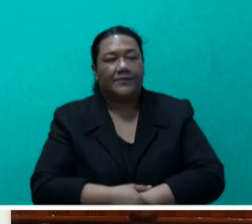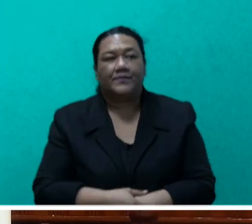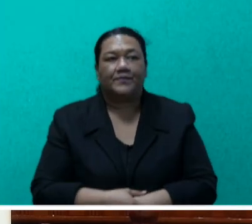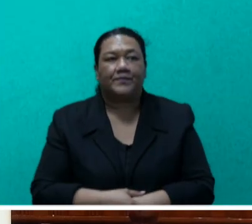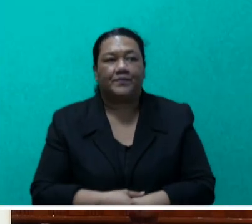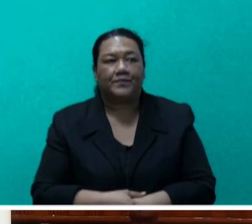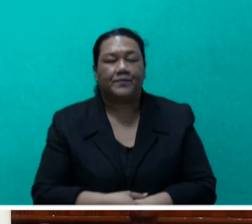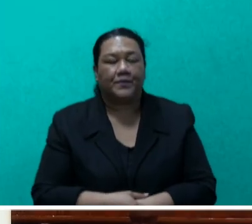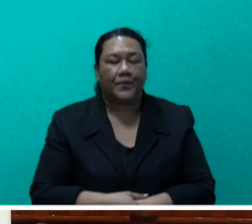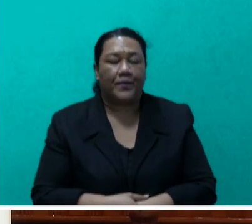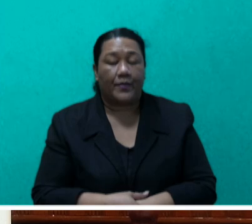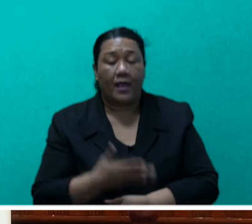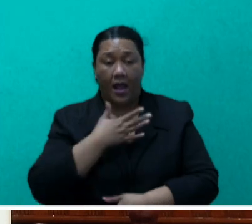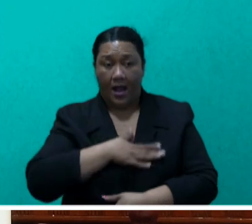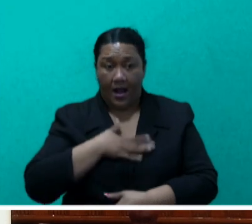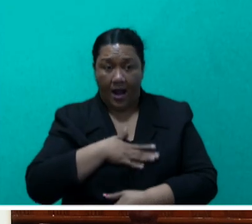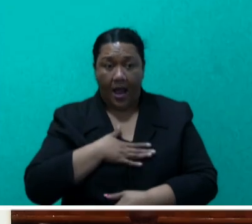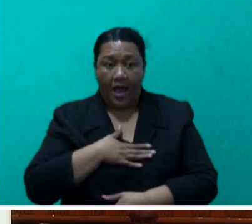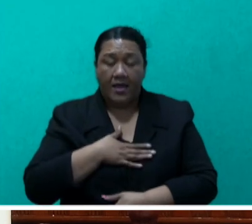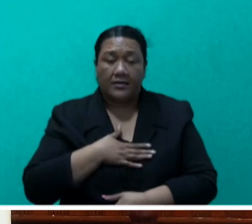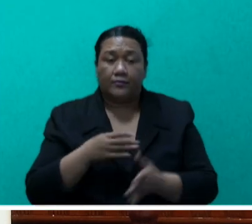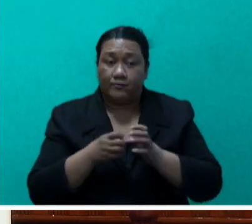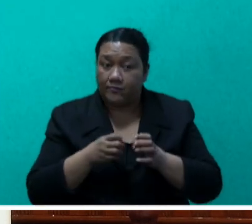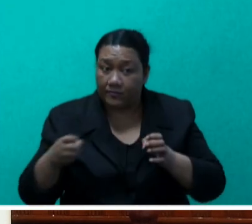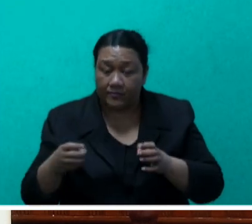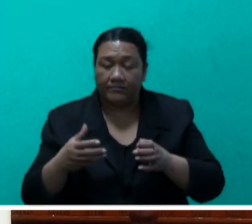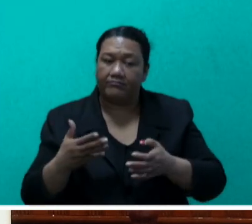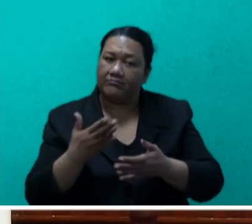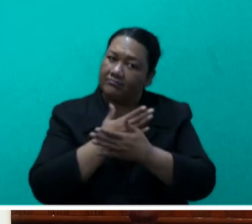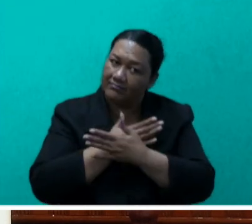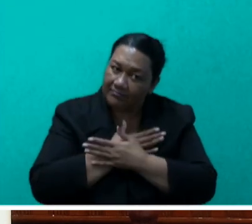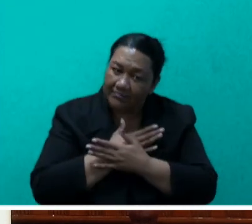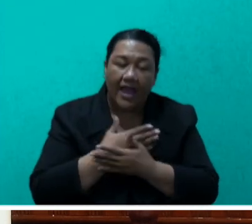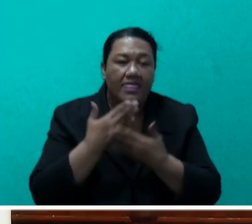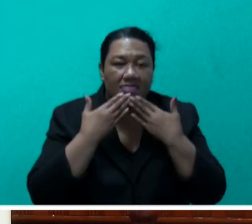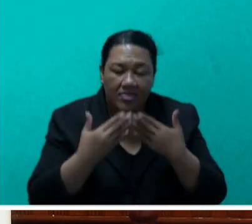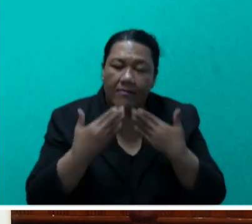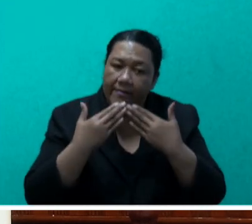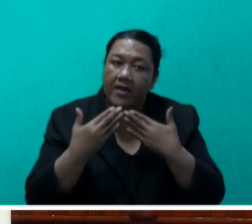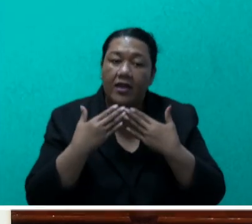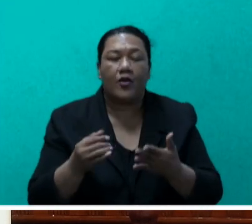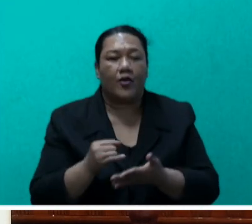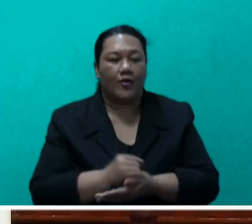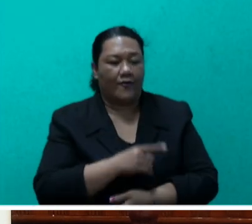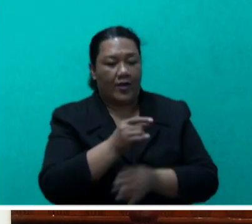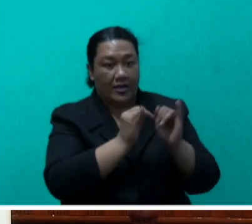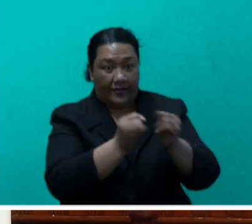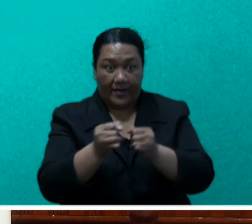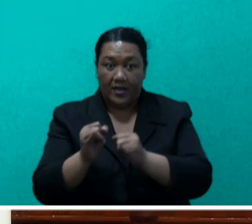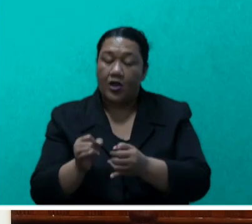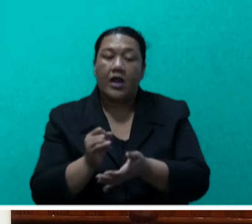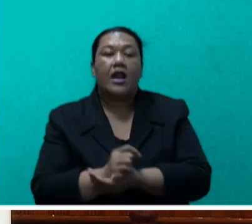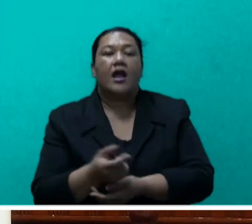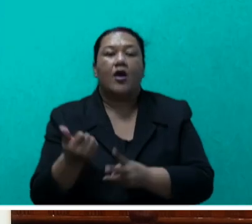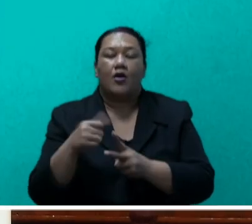to extend my vinawalevu to these individuals and institutions for your kindness